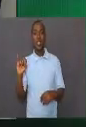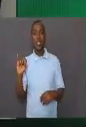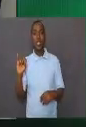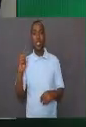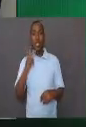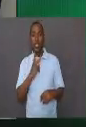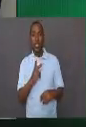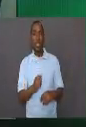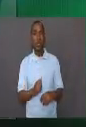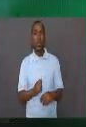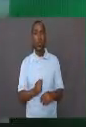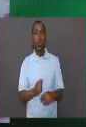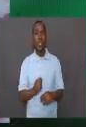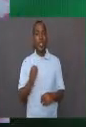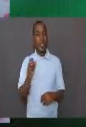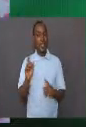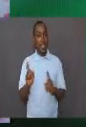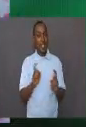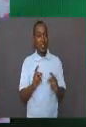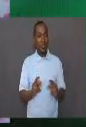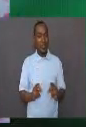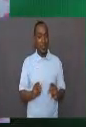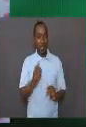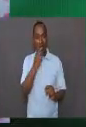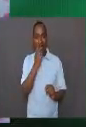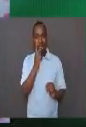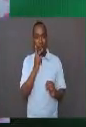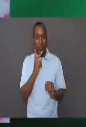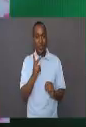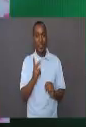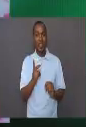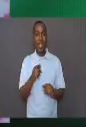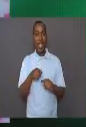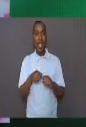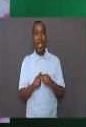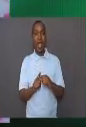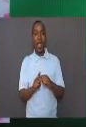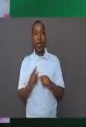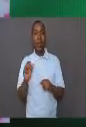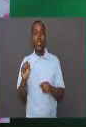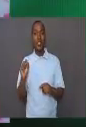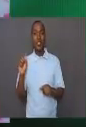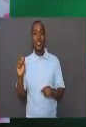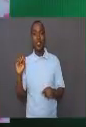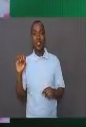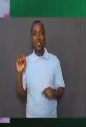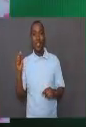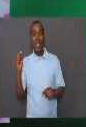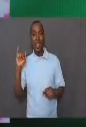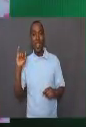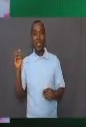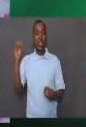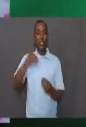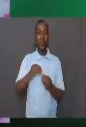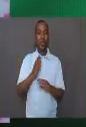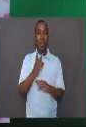When a scientist looks at the culture after the Gram stain is applied, he will